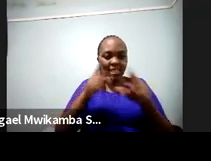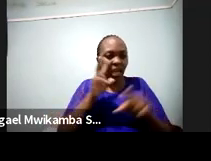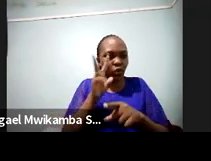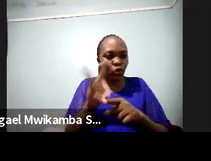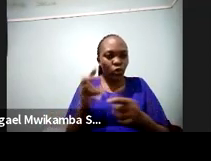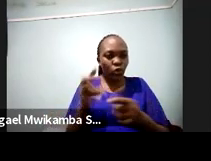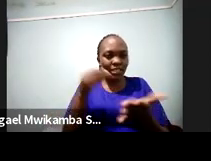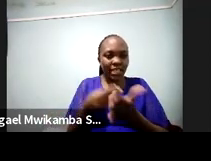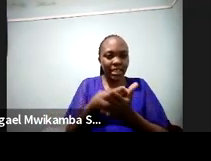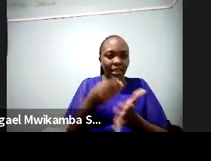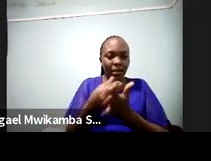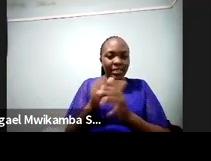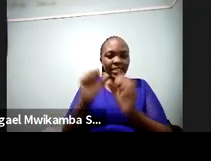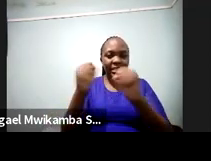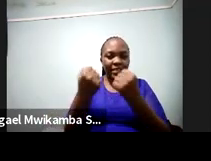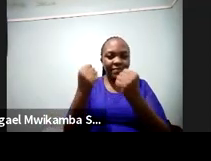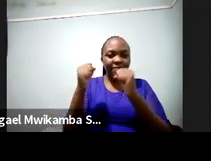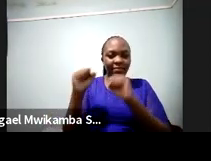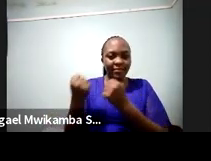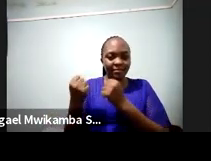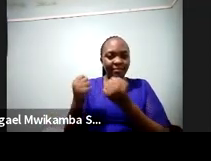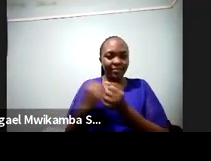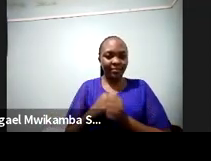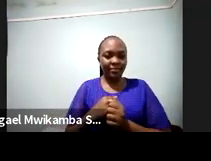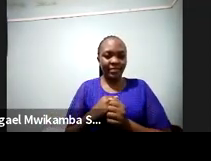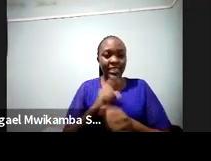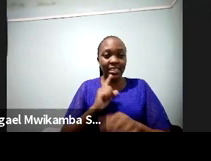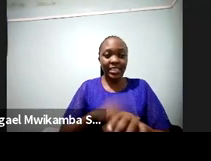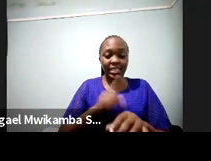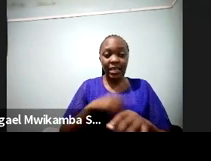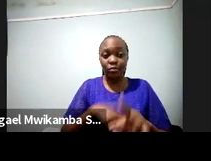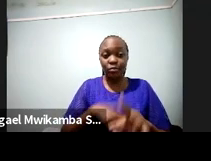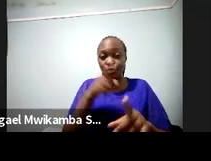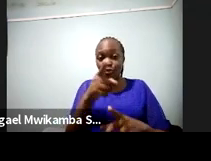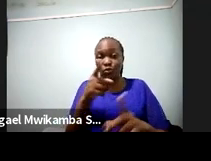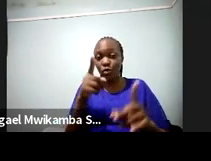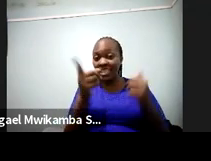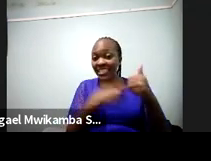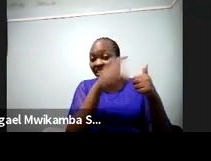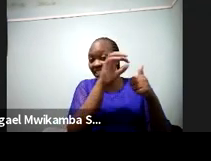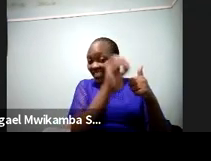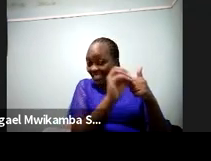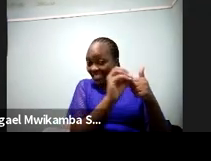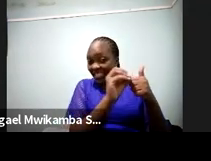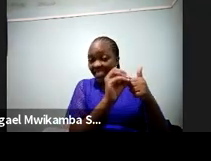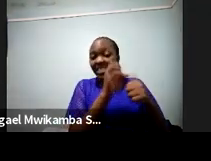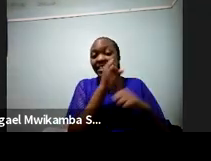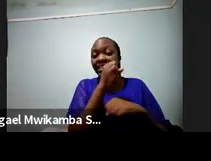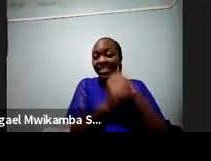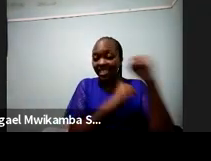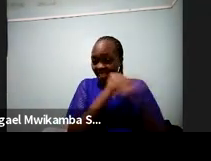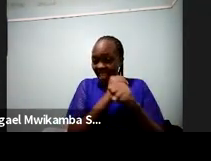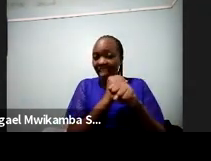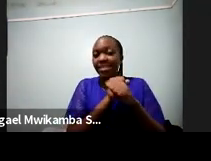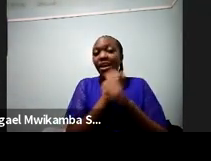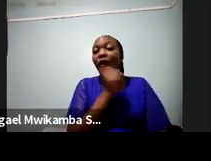save only 5,000. You'll see how much money you will have saved. And this is in dollars. If it was in Kenya shillings, you can convert that and you see. But don't worry about